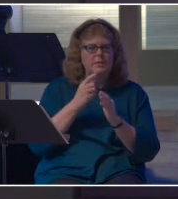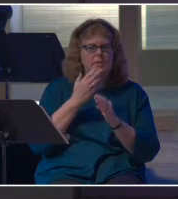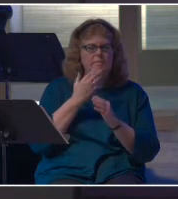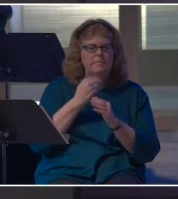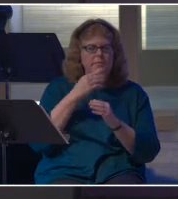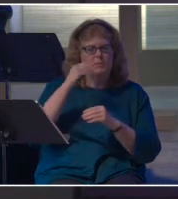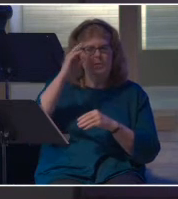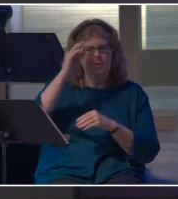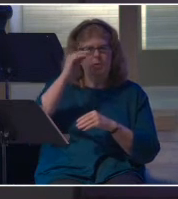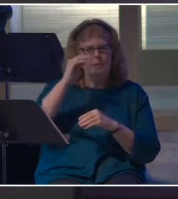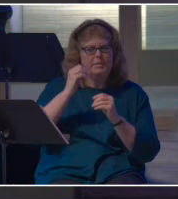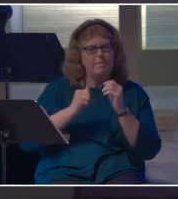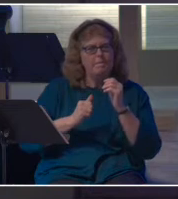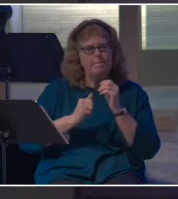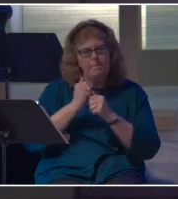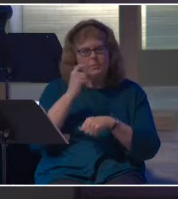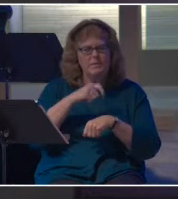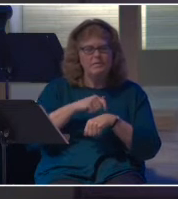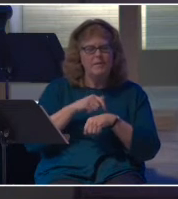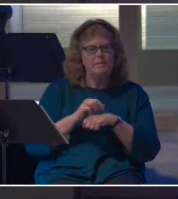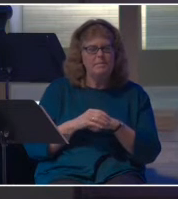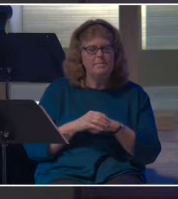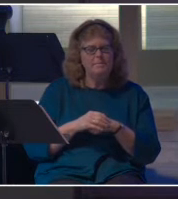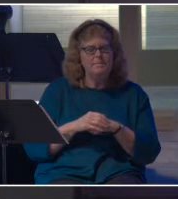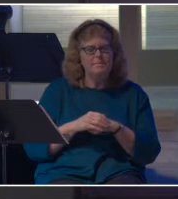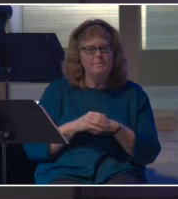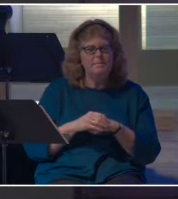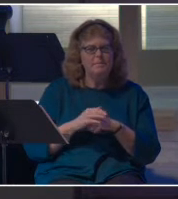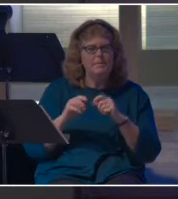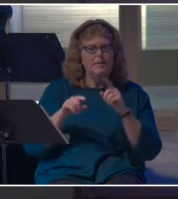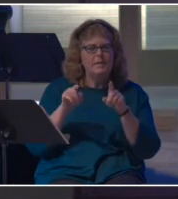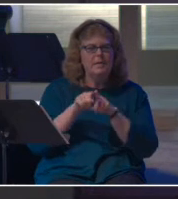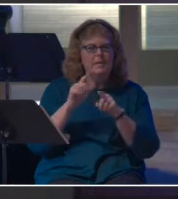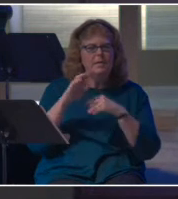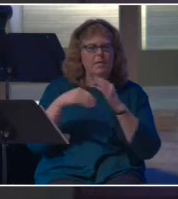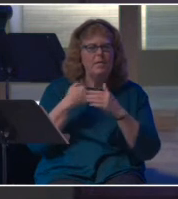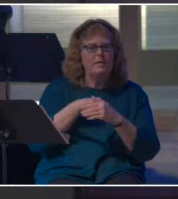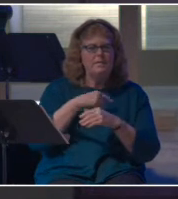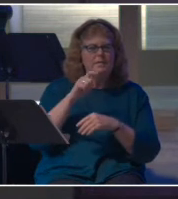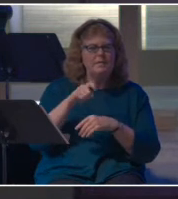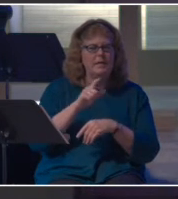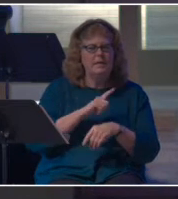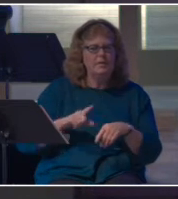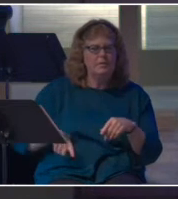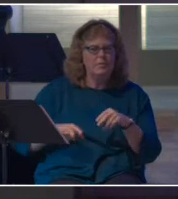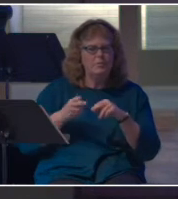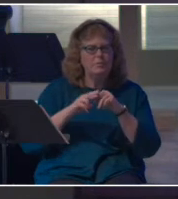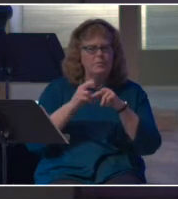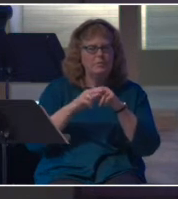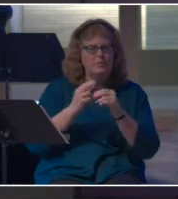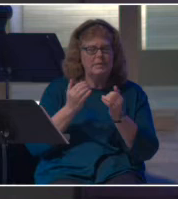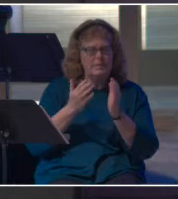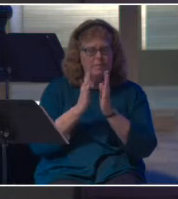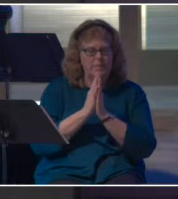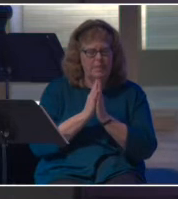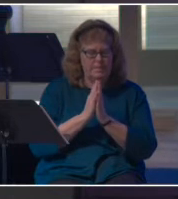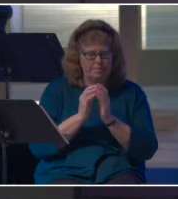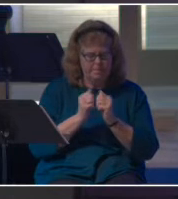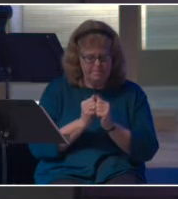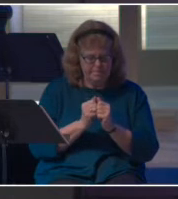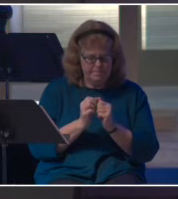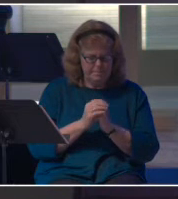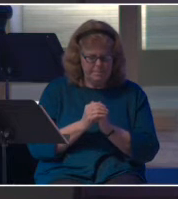boys most of the time. But like all of us, they need the Lord to increase, right? Let's pray together.